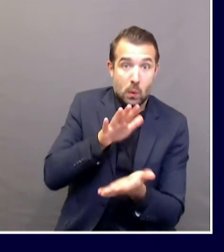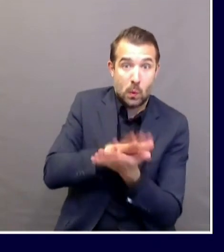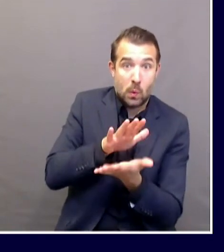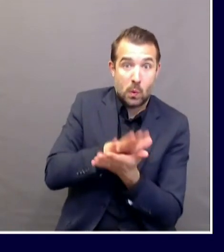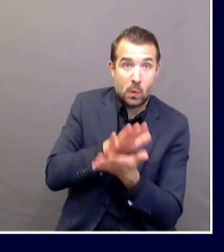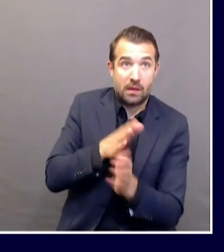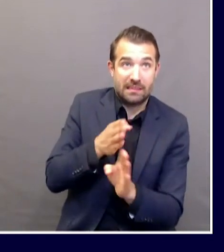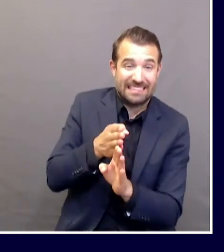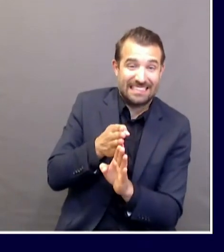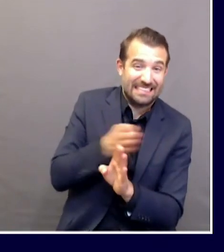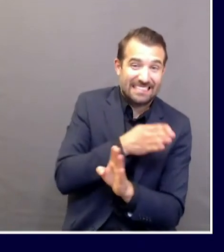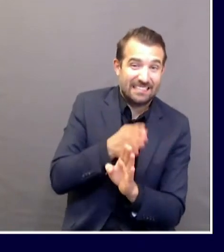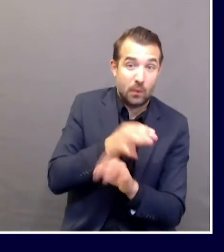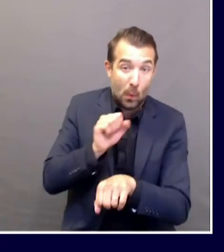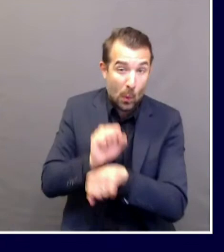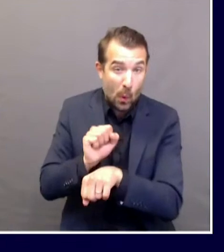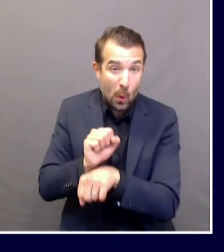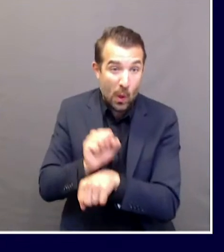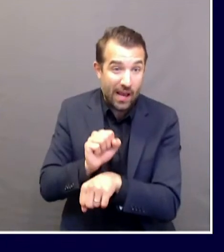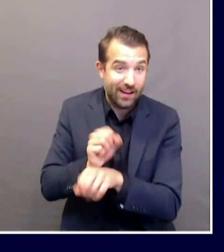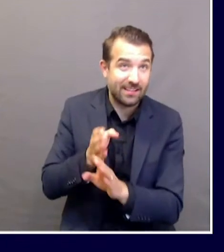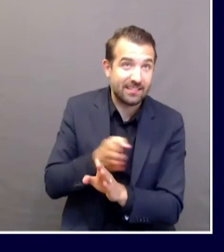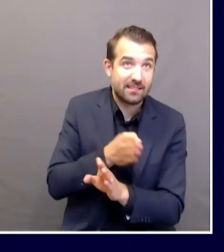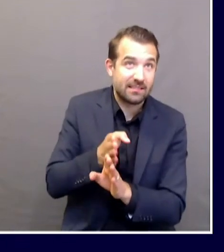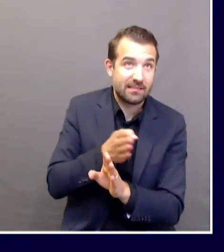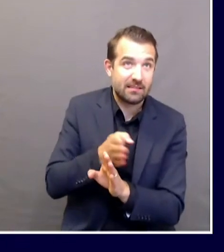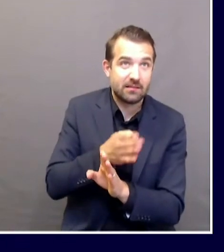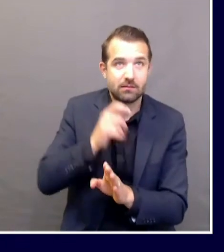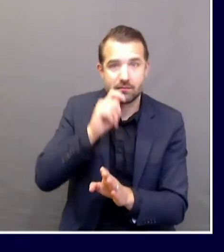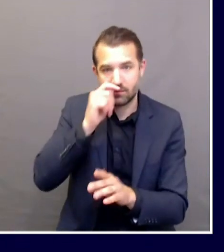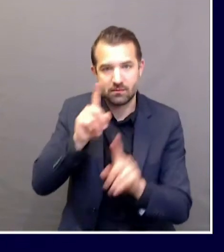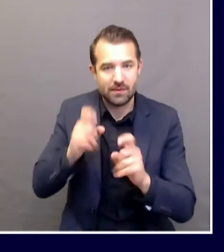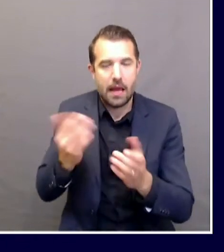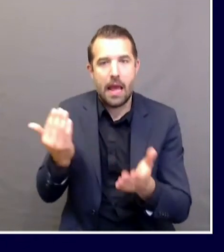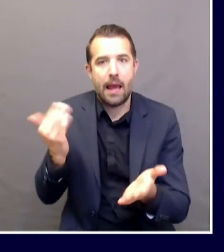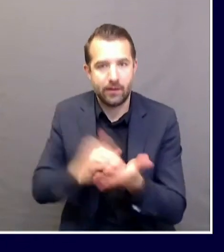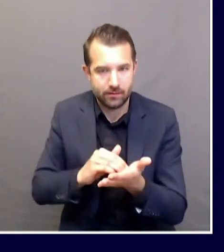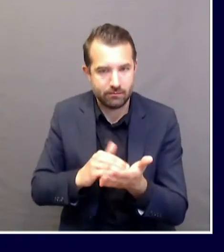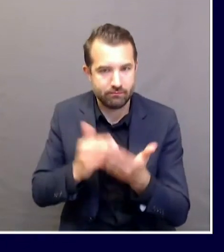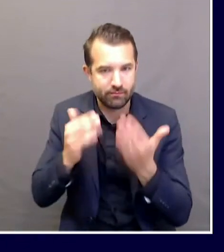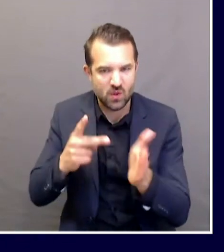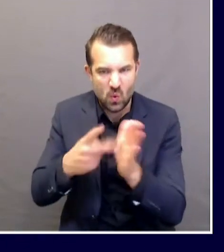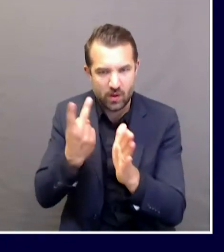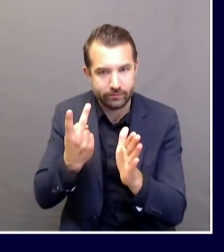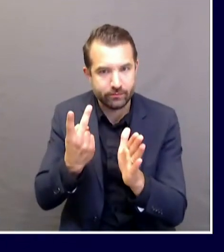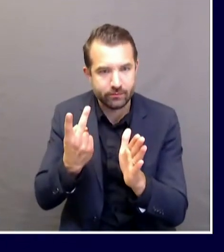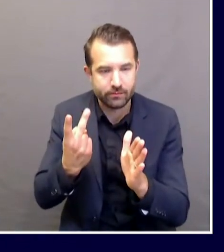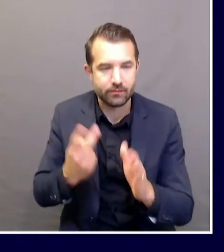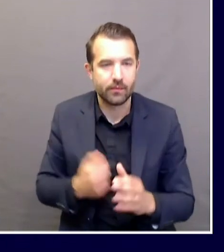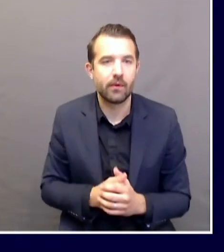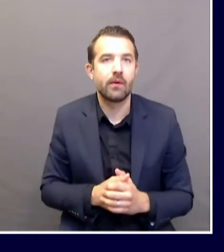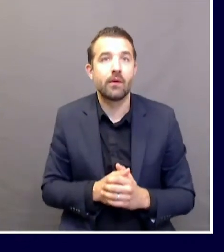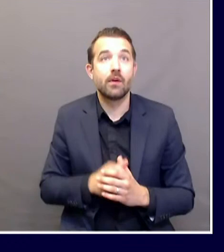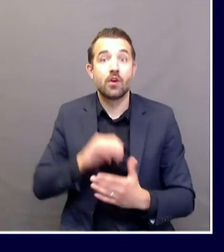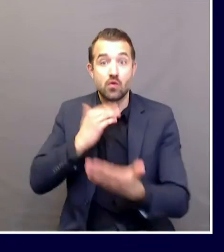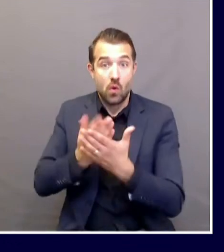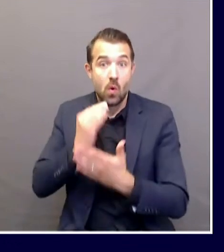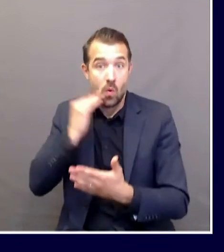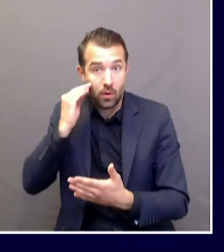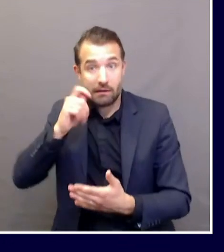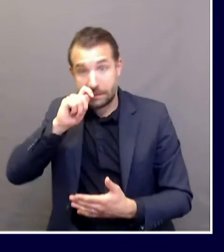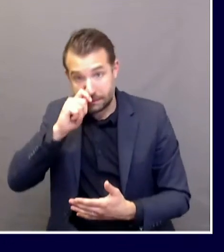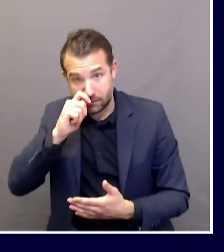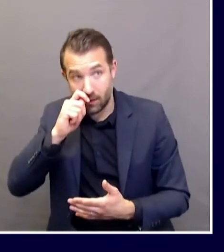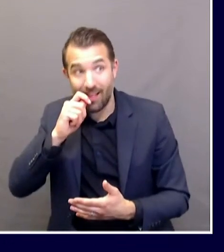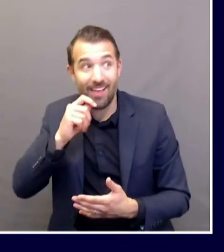right result. So you don't necessarily need to do it twice. That's if you really want to do belt and suspenders. But getting